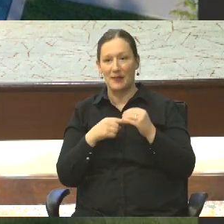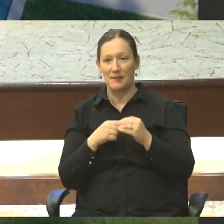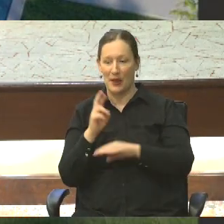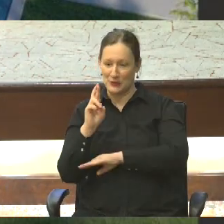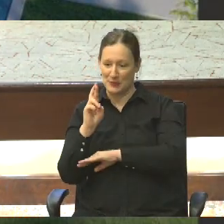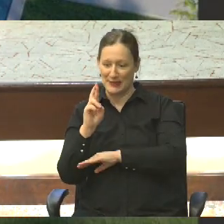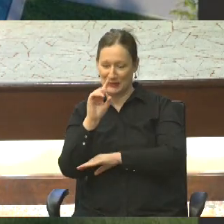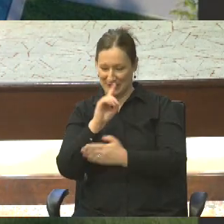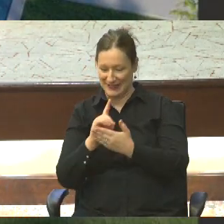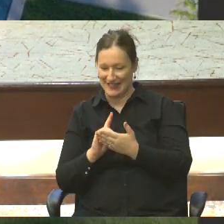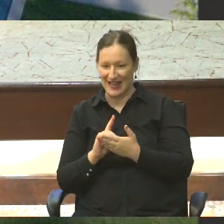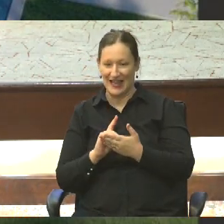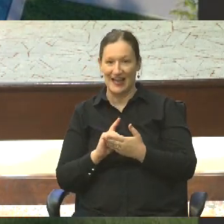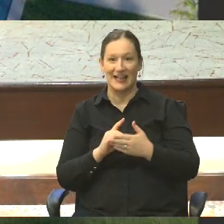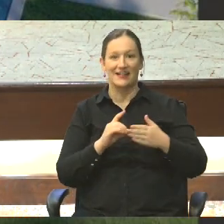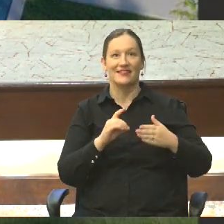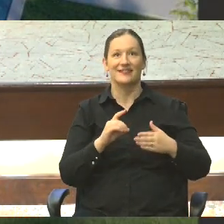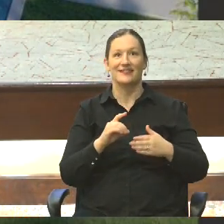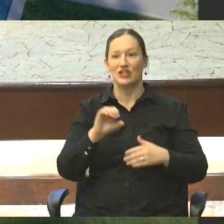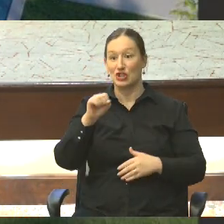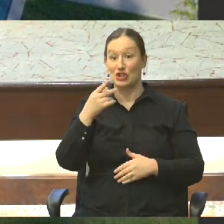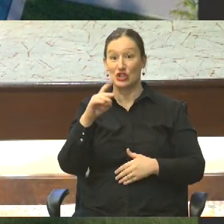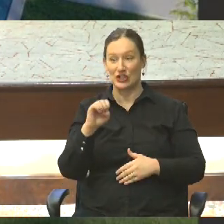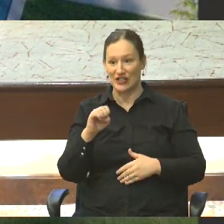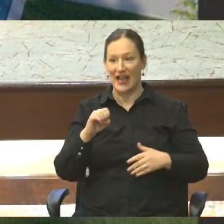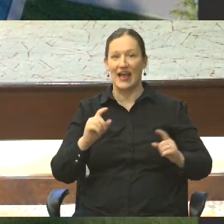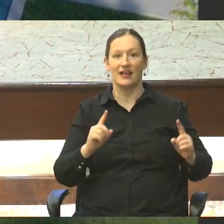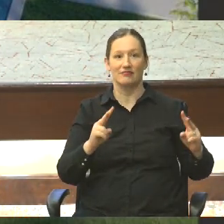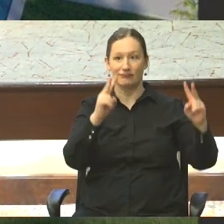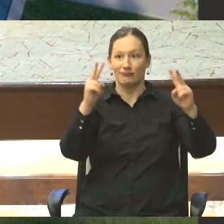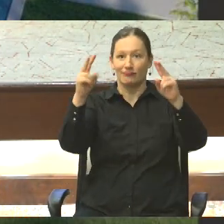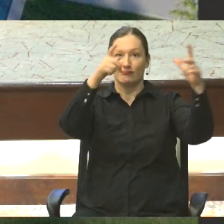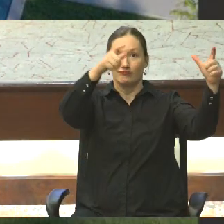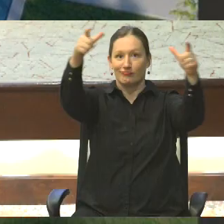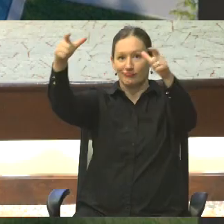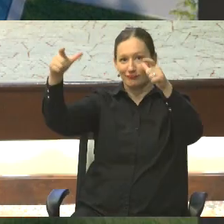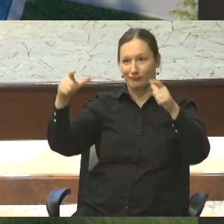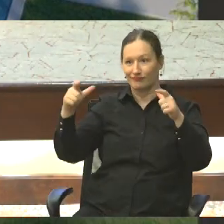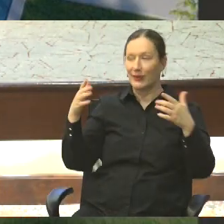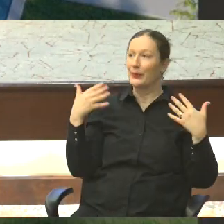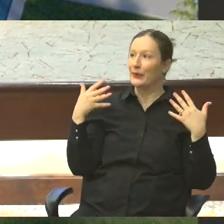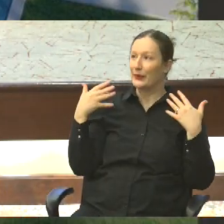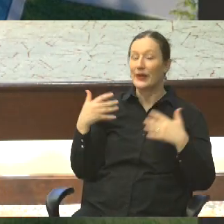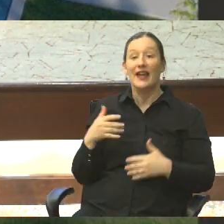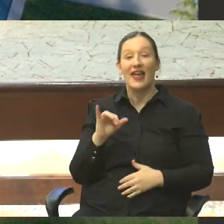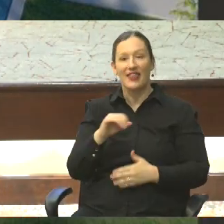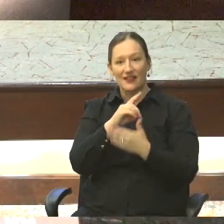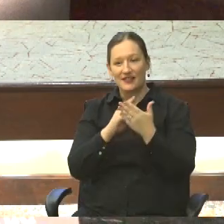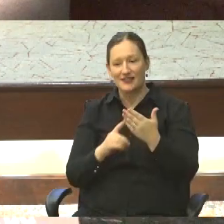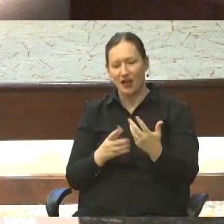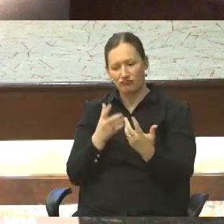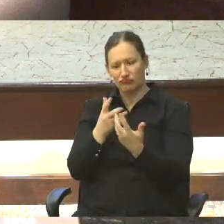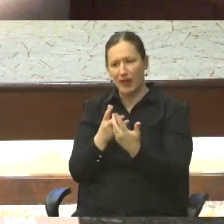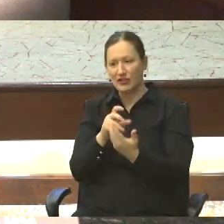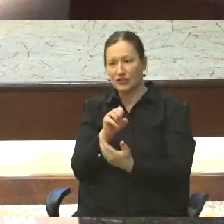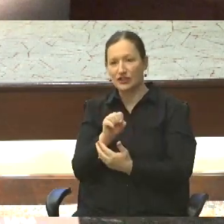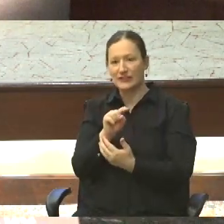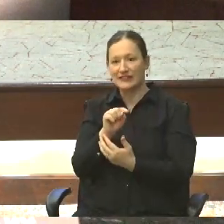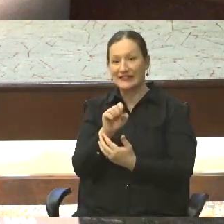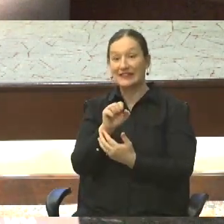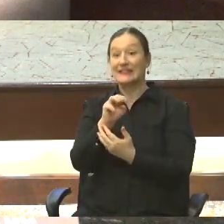and the shade there, and just a whole new design for the playground out there. It seems consistent with the STEAM